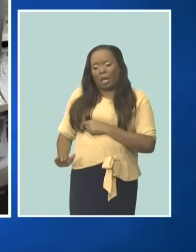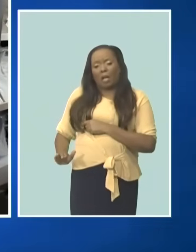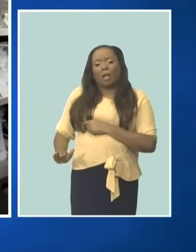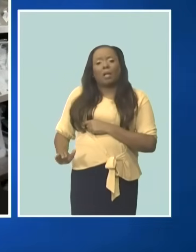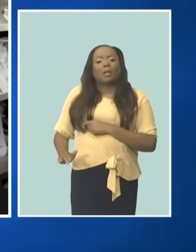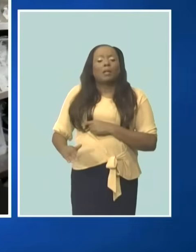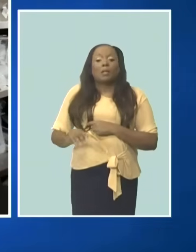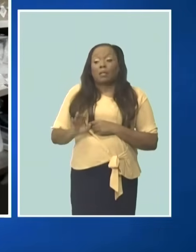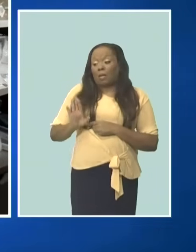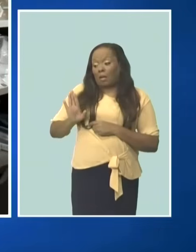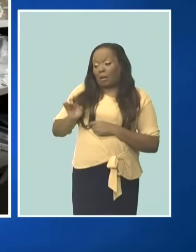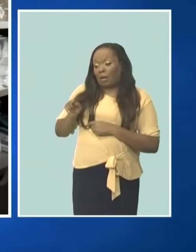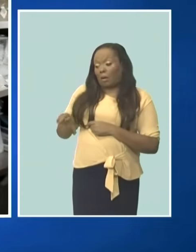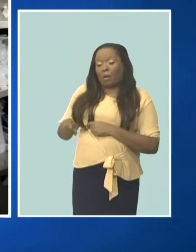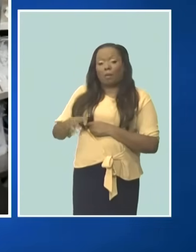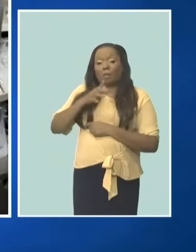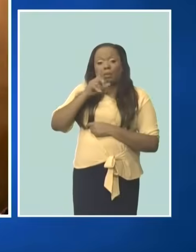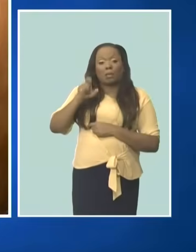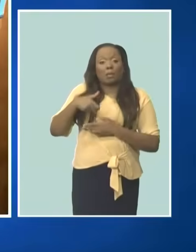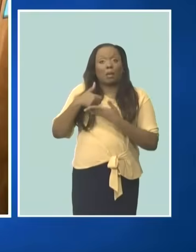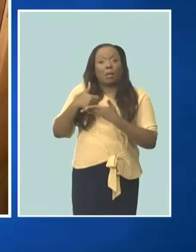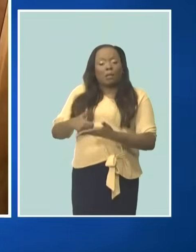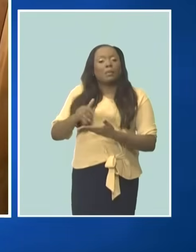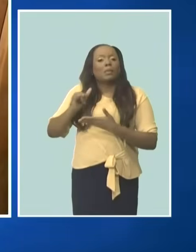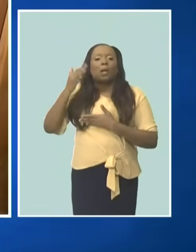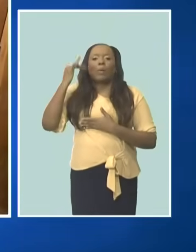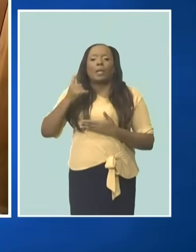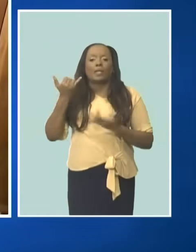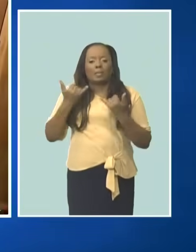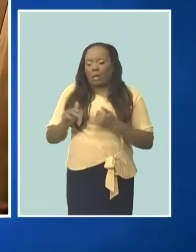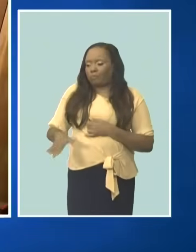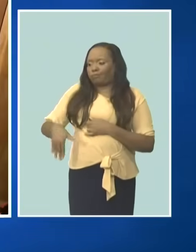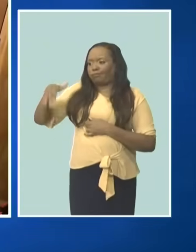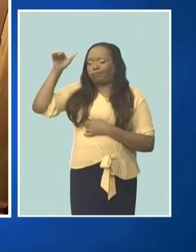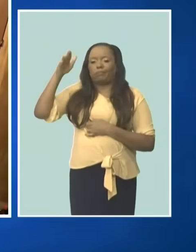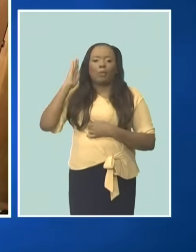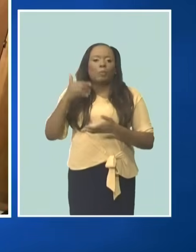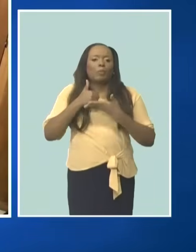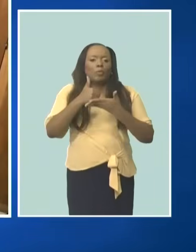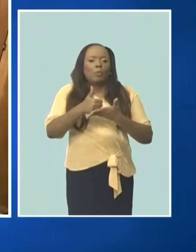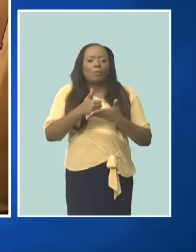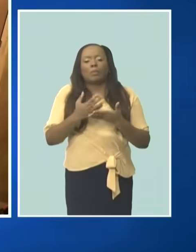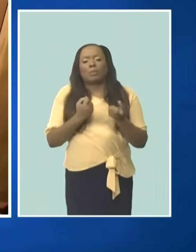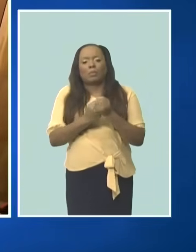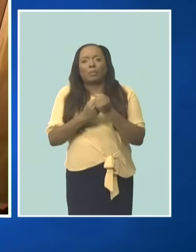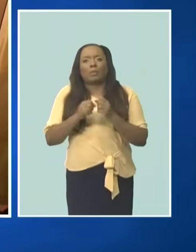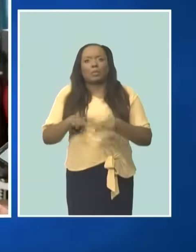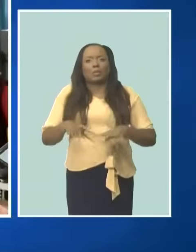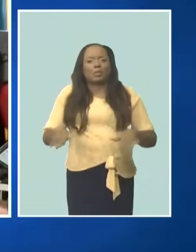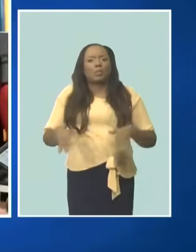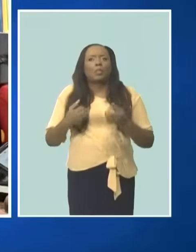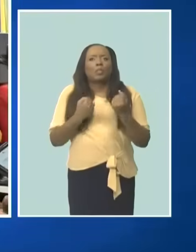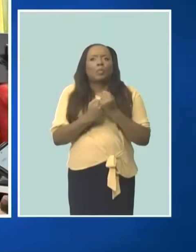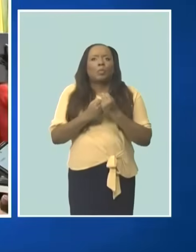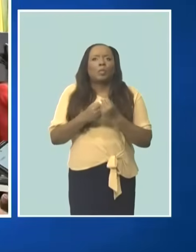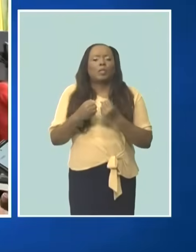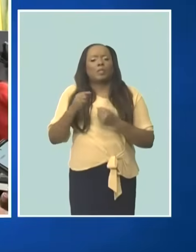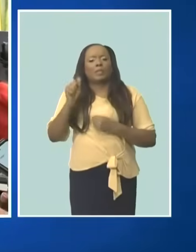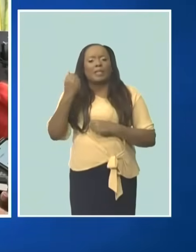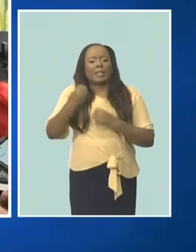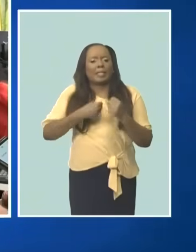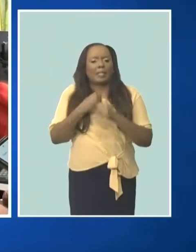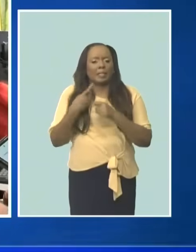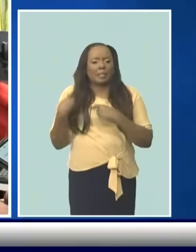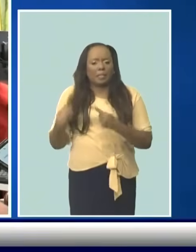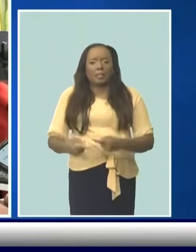for children that keeps her contributing to the cause she has supported for the last decade. I believe that every child, every